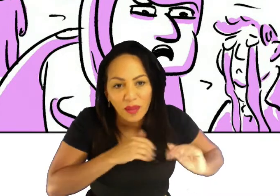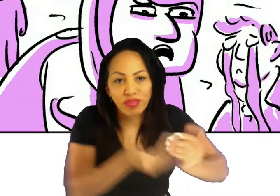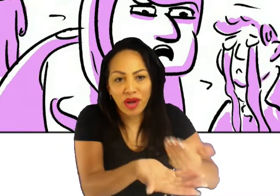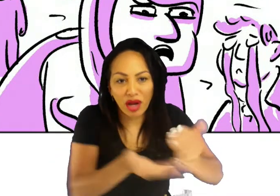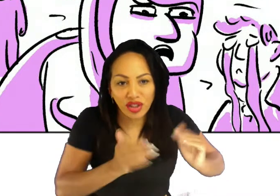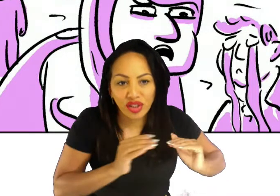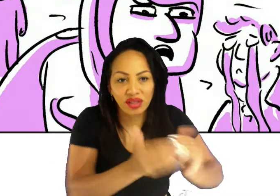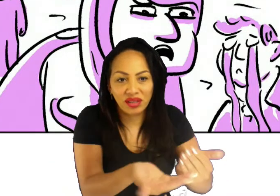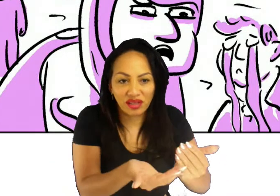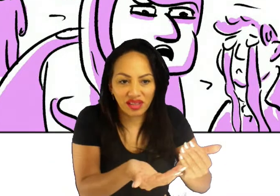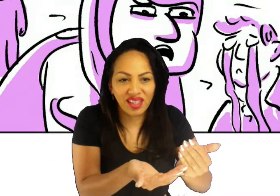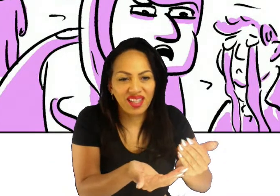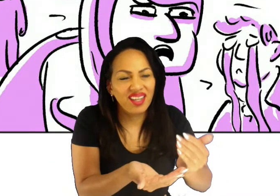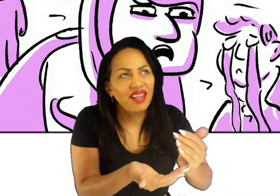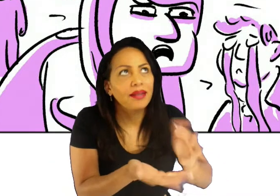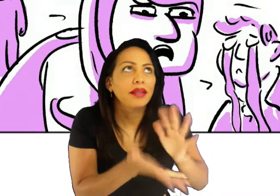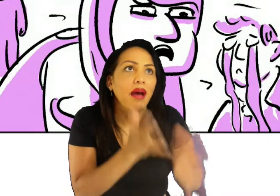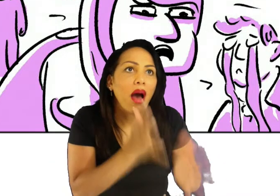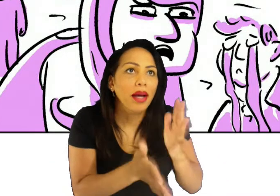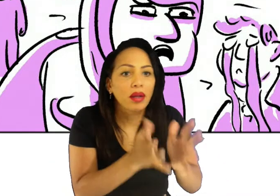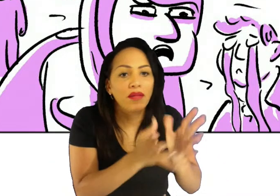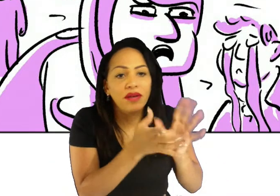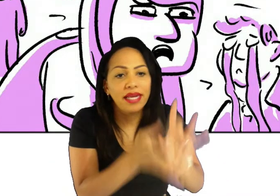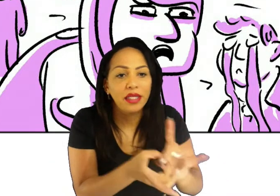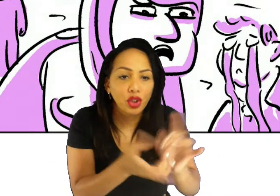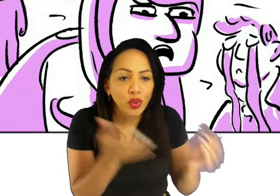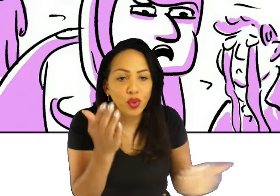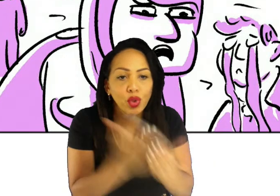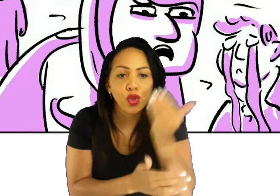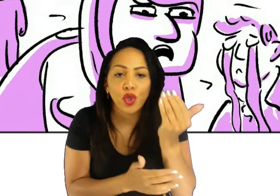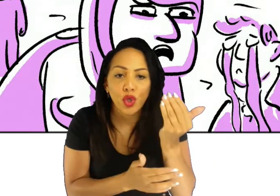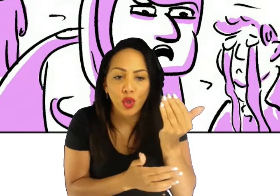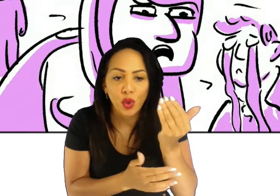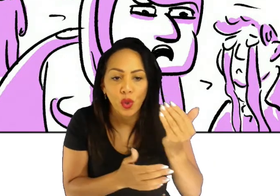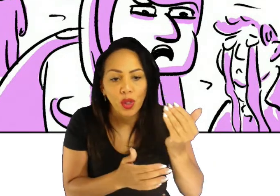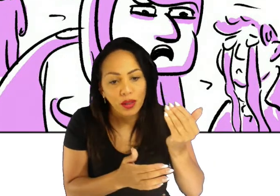New Labour's creative economy.